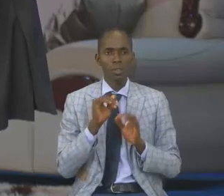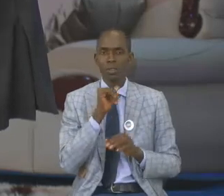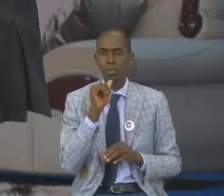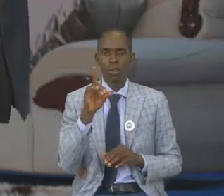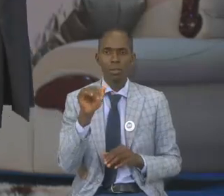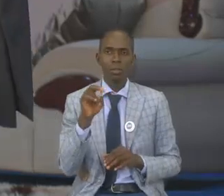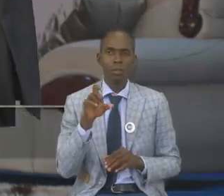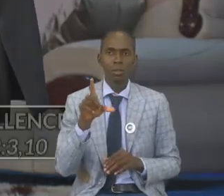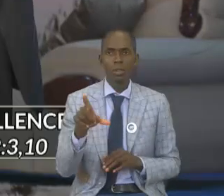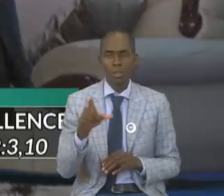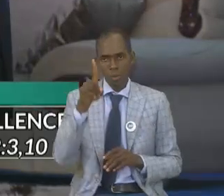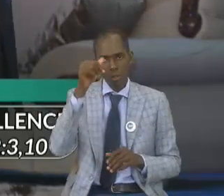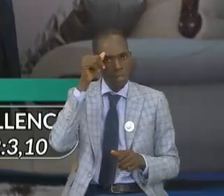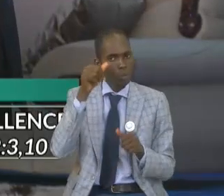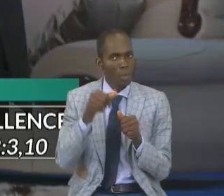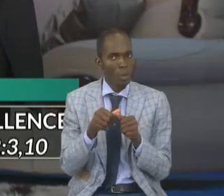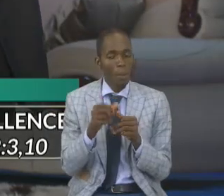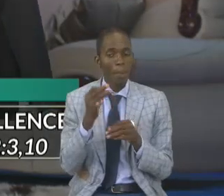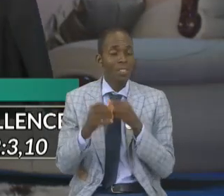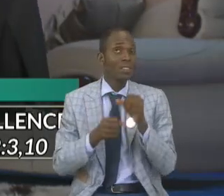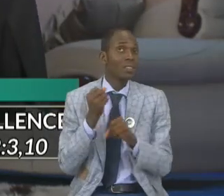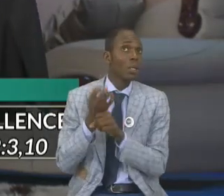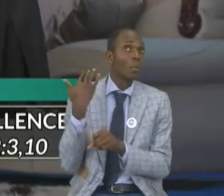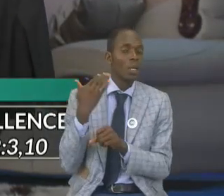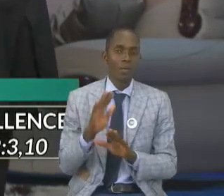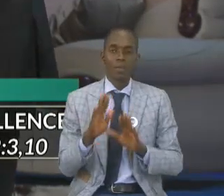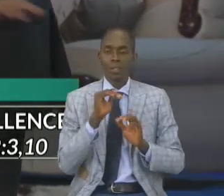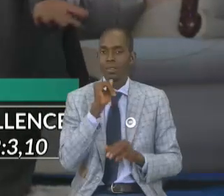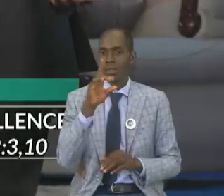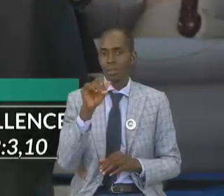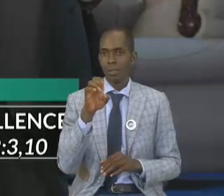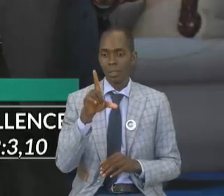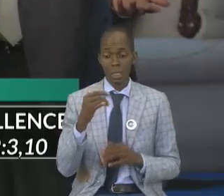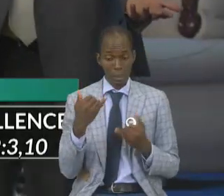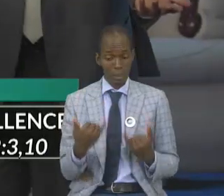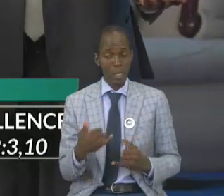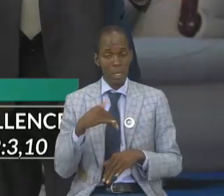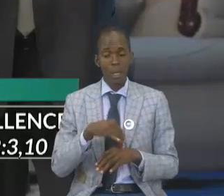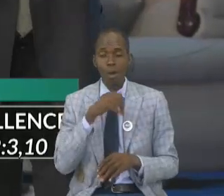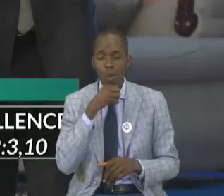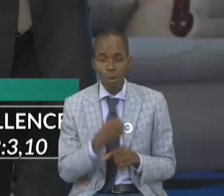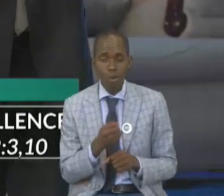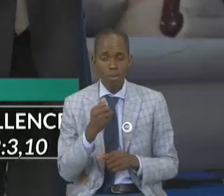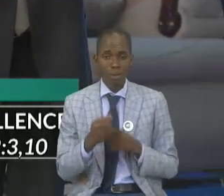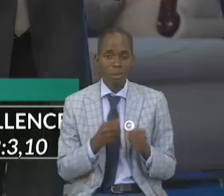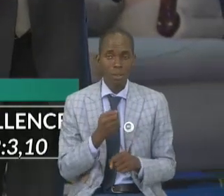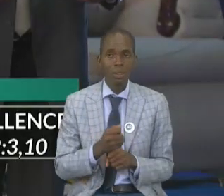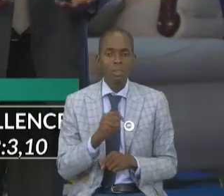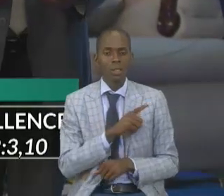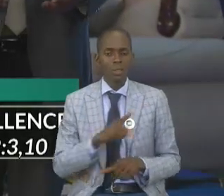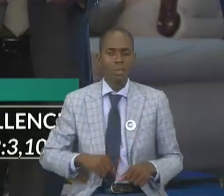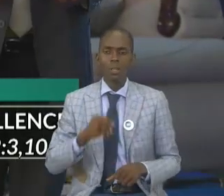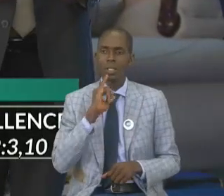Daniel. You remember? Many years before, fear not, Daniel. And now at old age, the Lord is